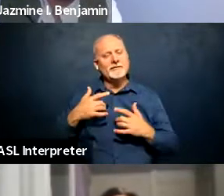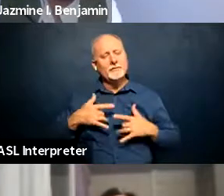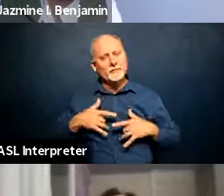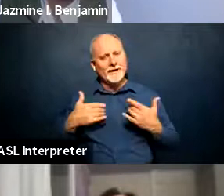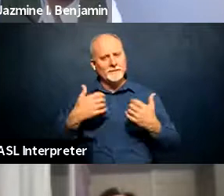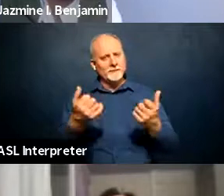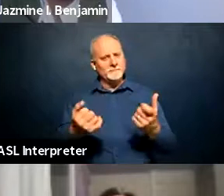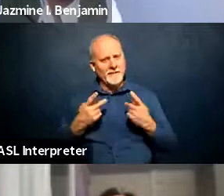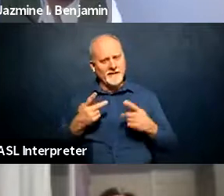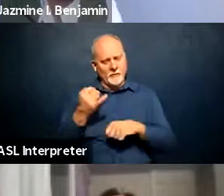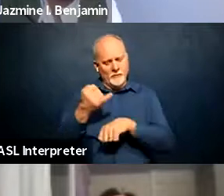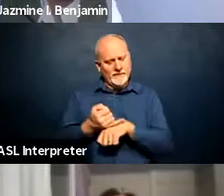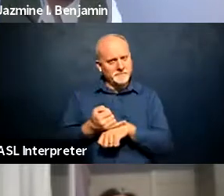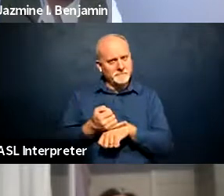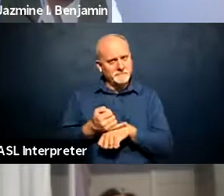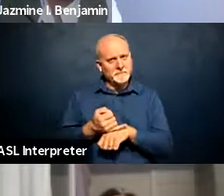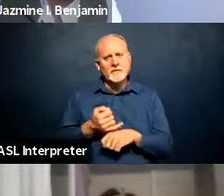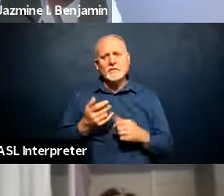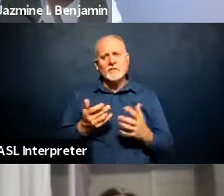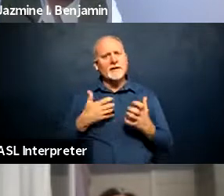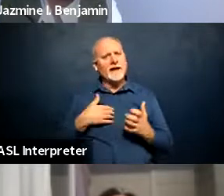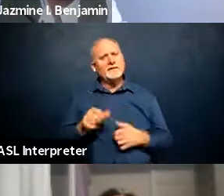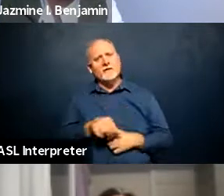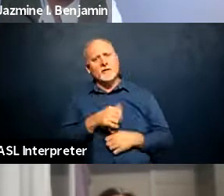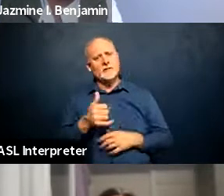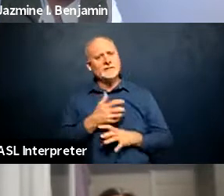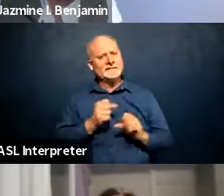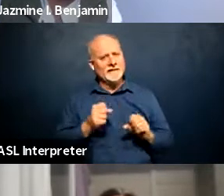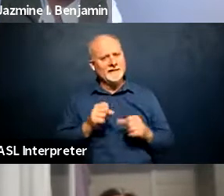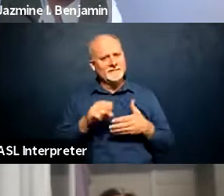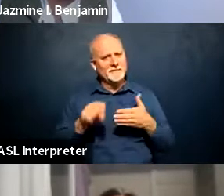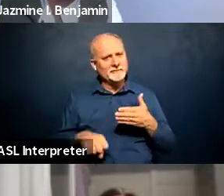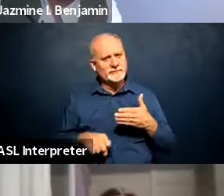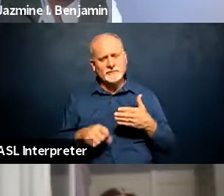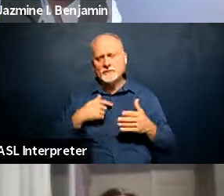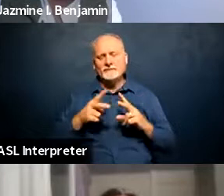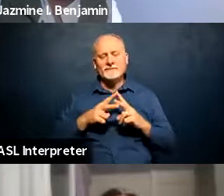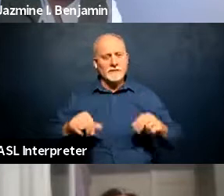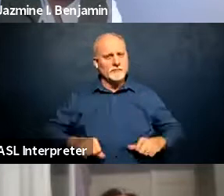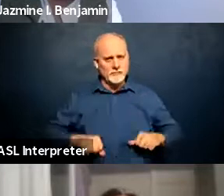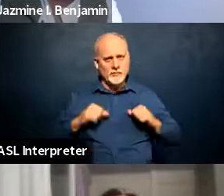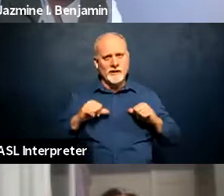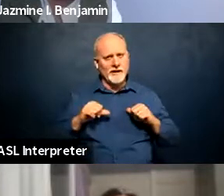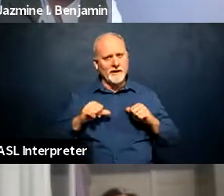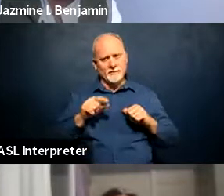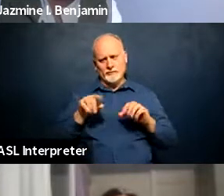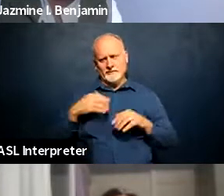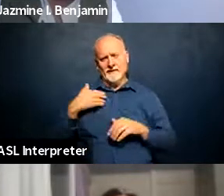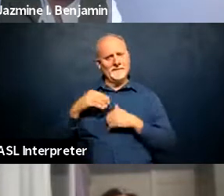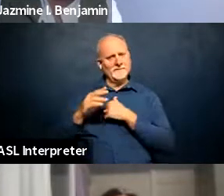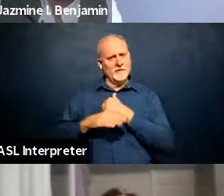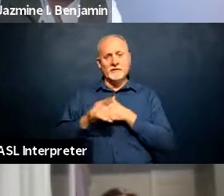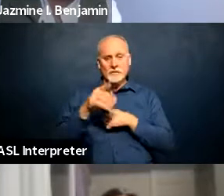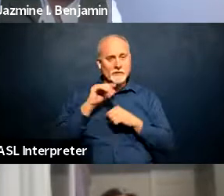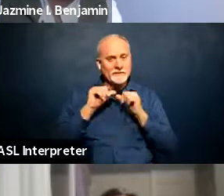on campus. We want to have another safe semester. We are incredibly proud of what you are able to do in the fall, and we know you'll